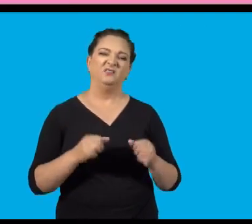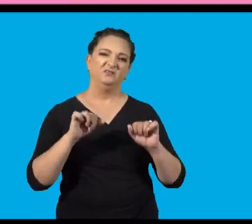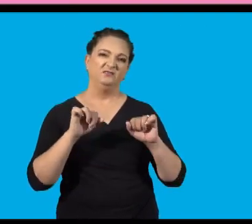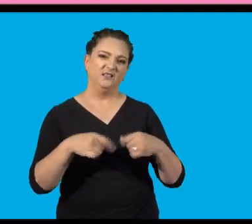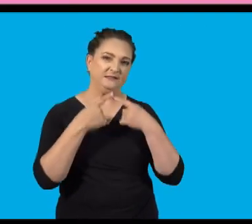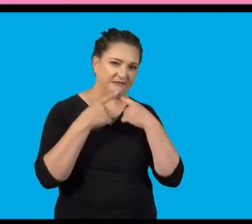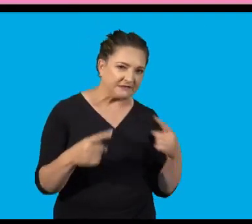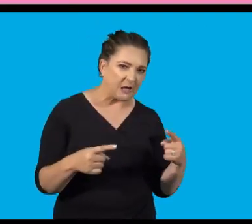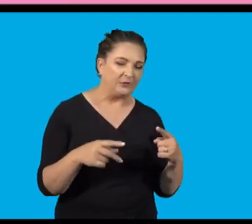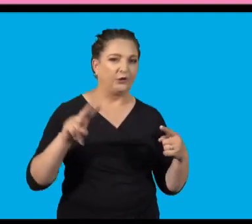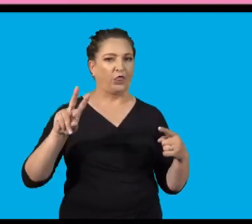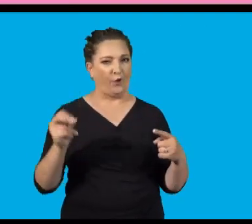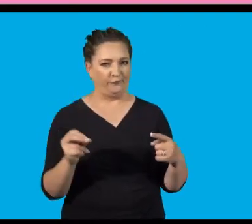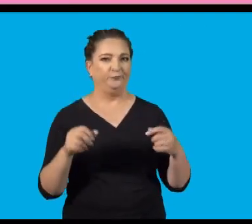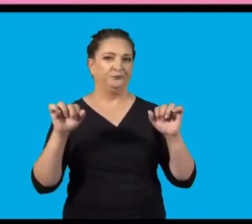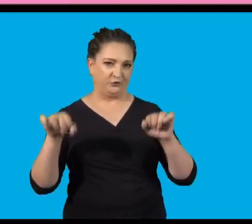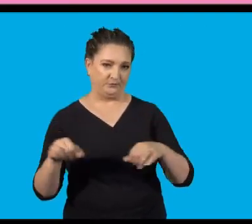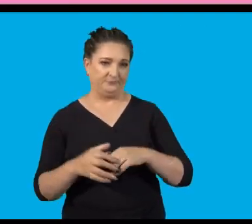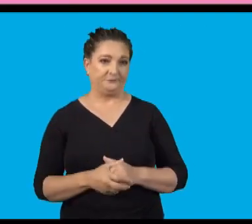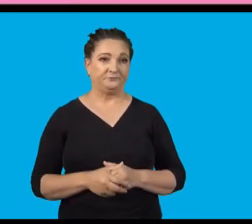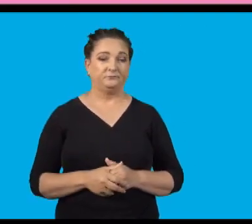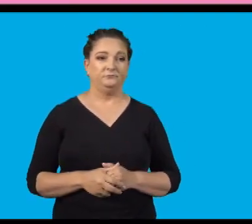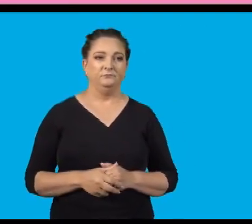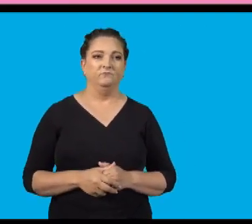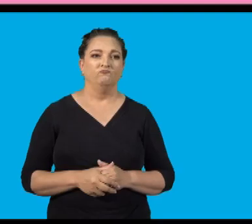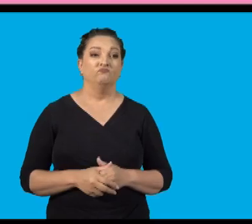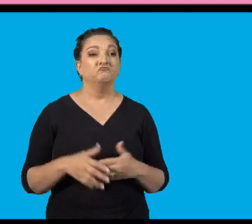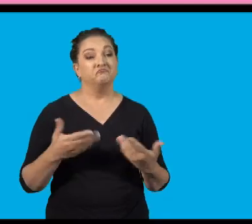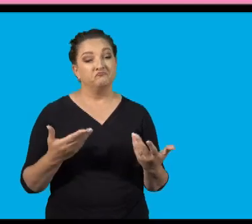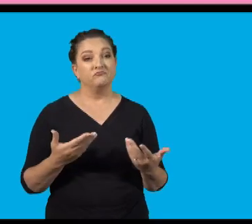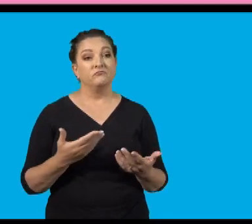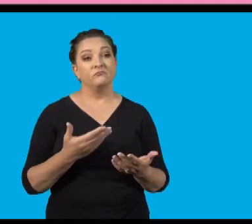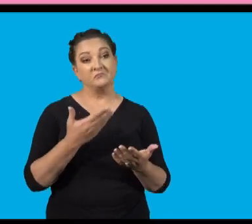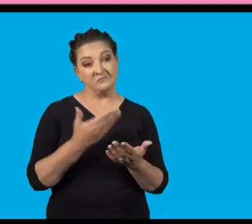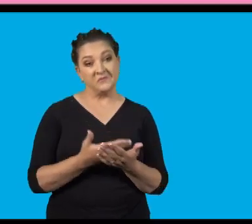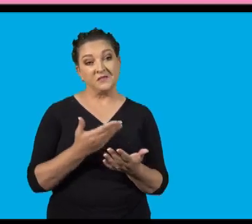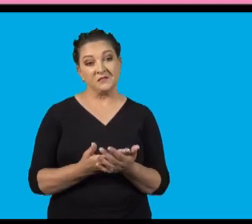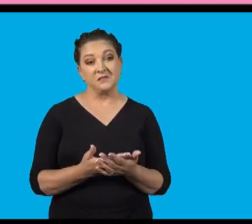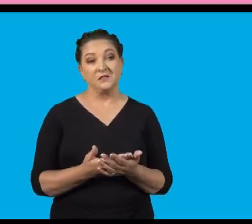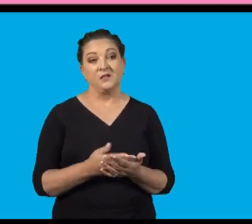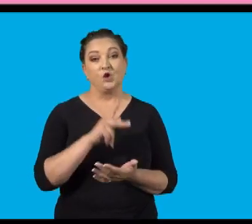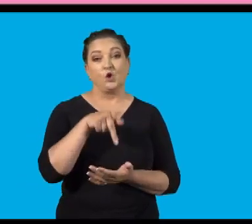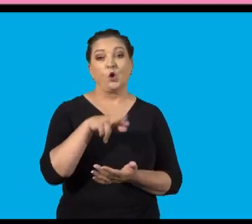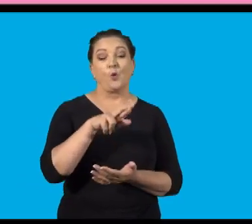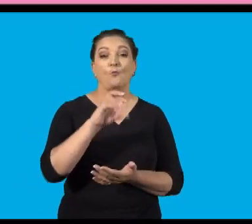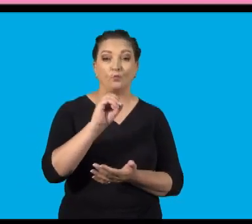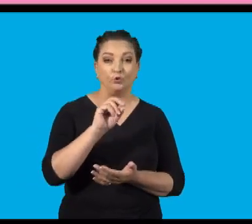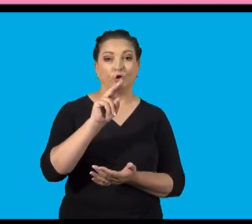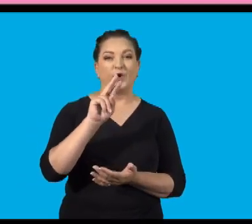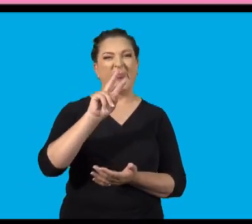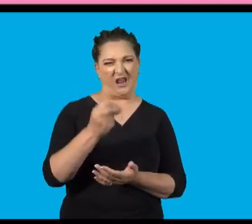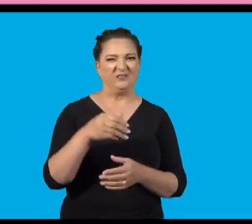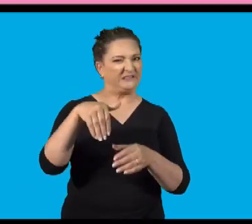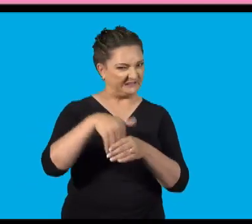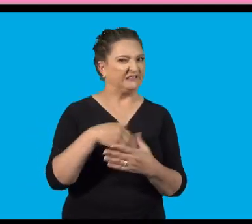remember, concord is the agreement of subject and verb. Okay, now we can have your